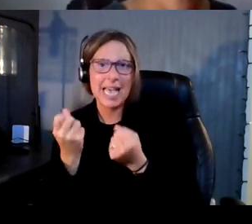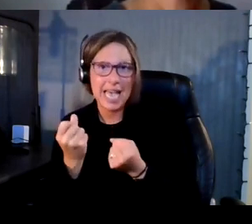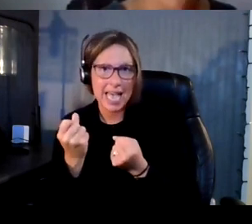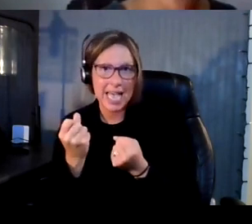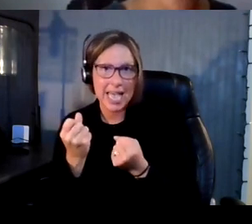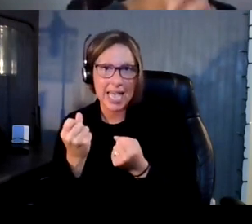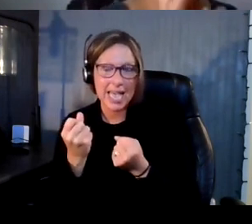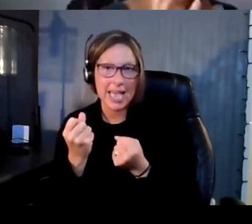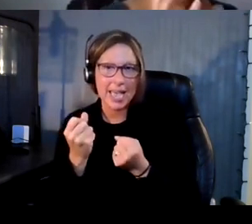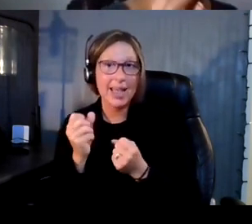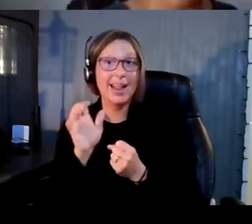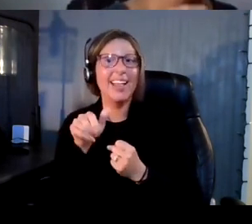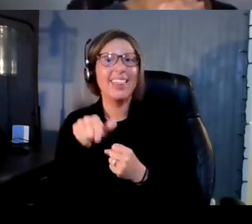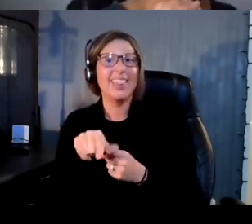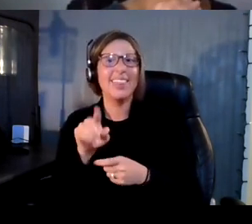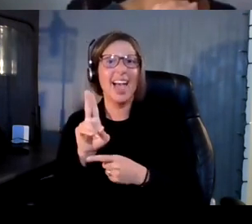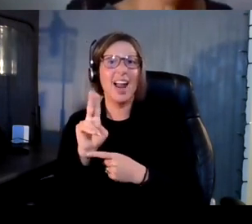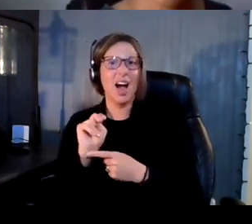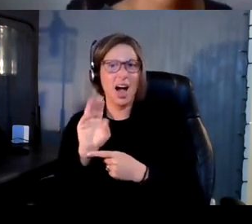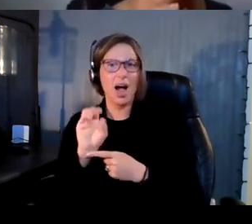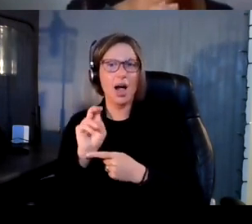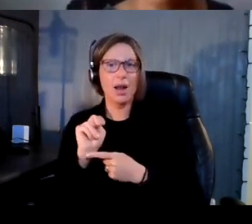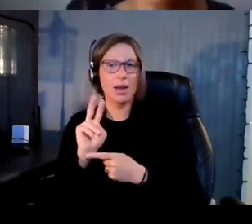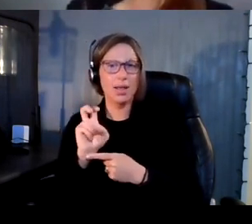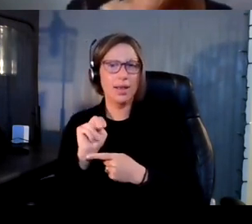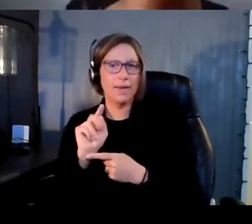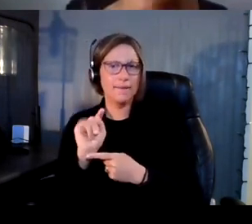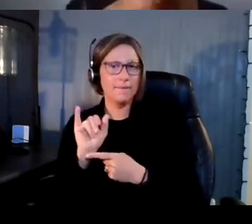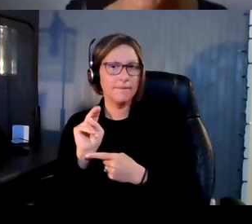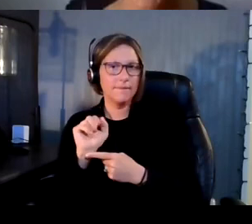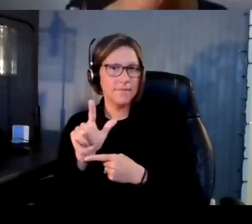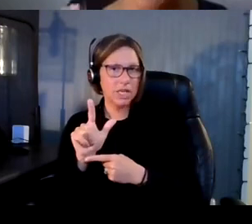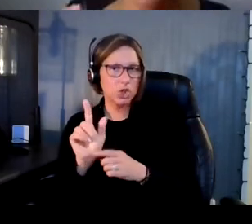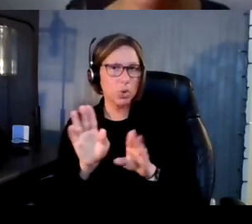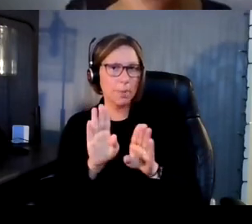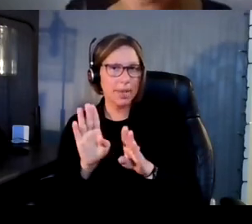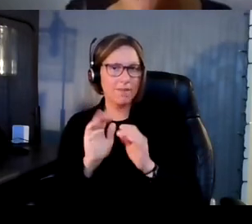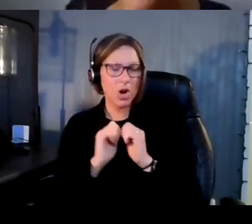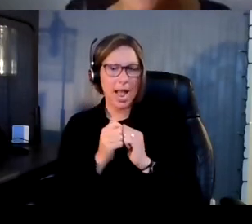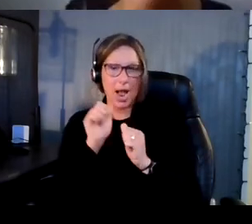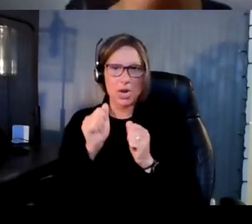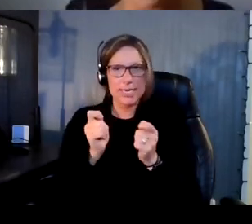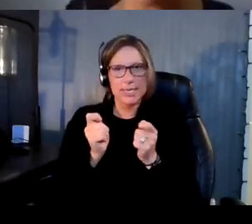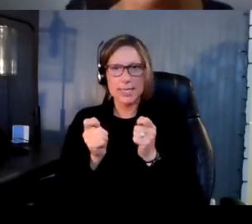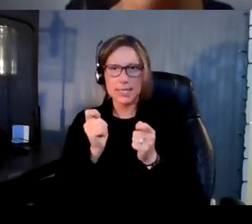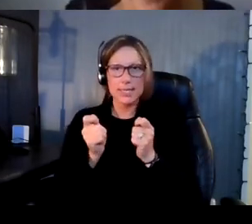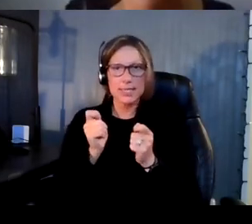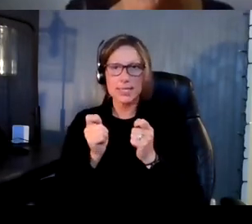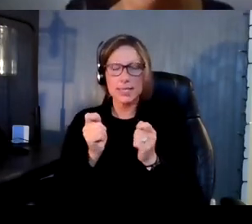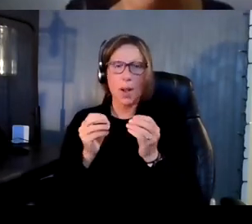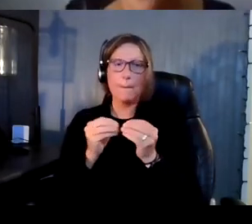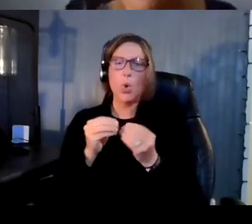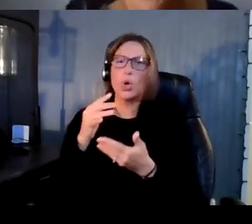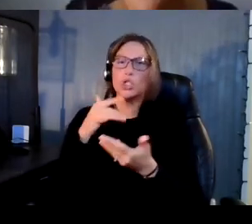unconventional behavior and how can I shape it to more conventional, socially appropriate